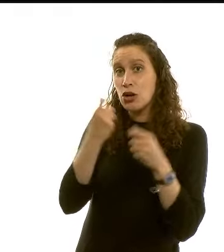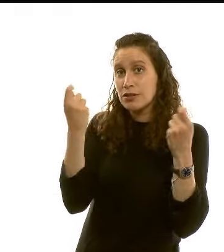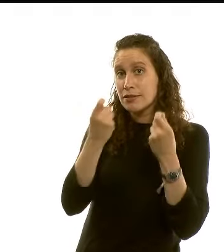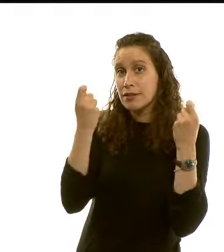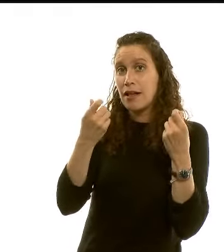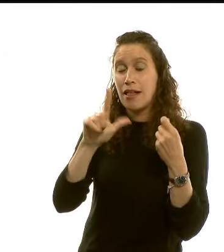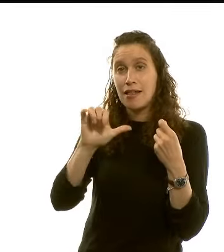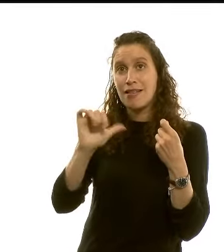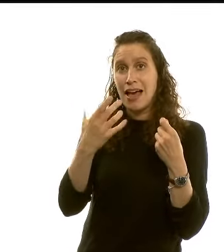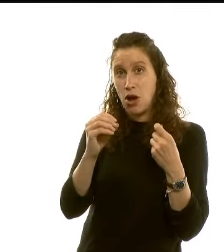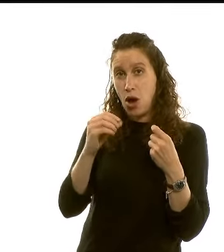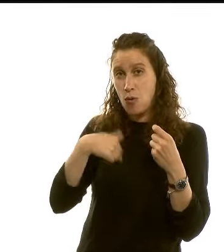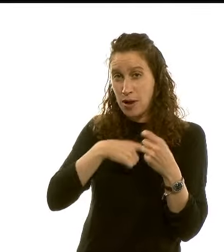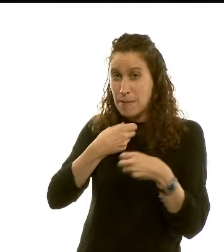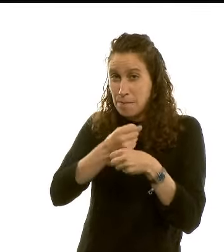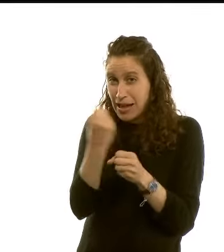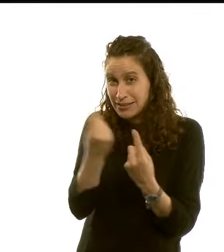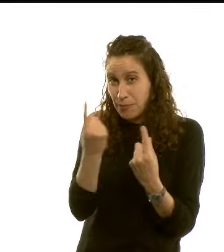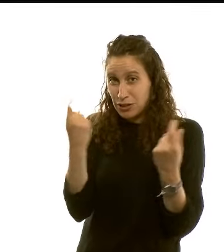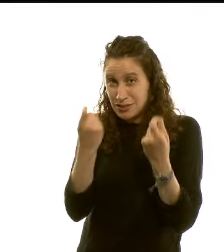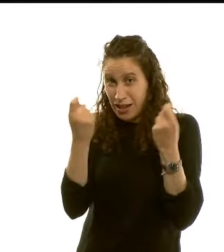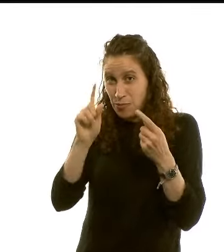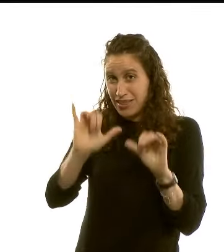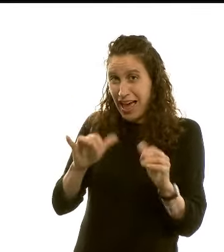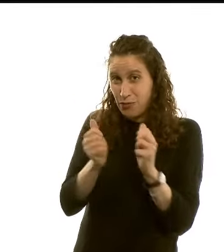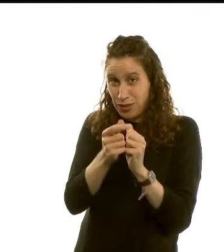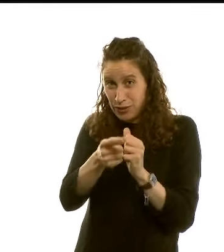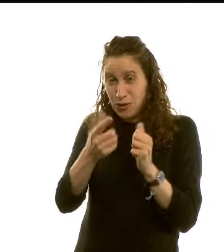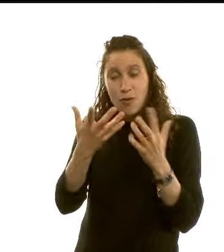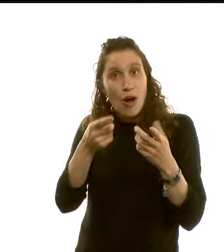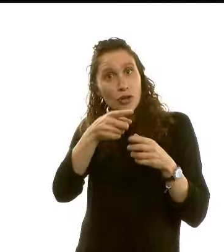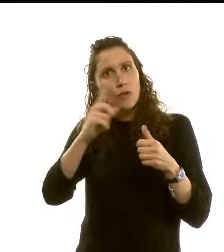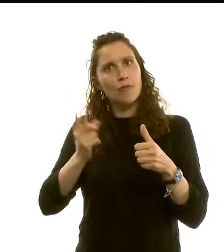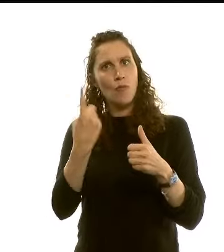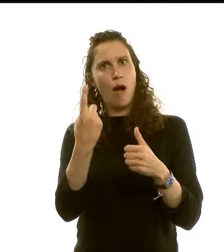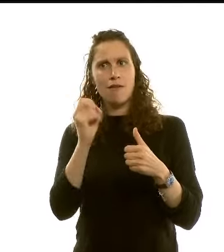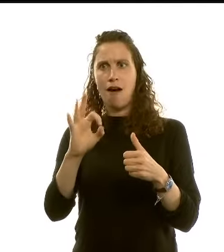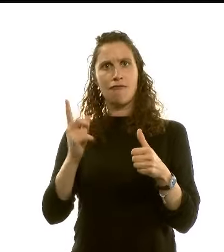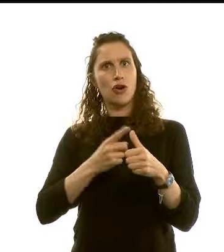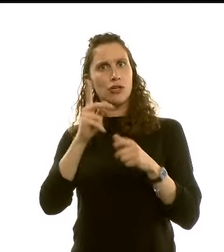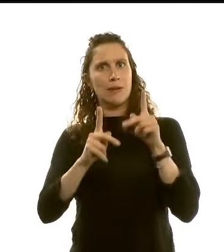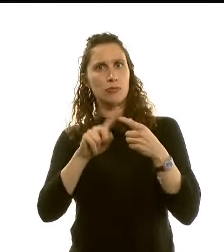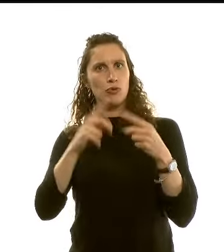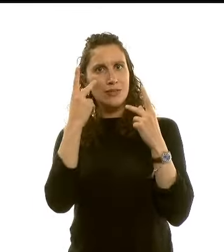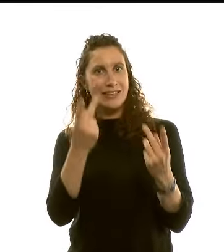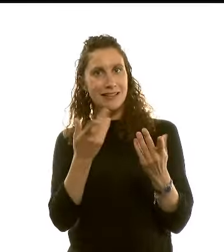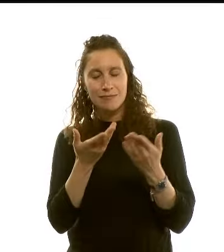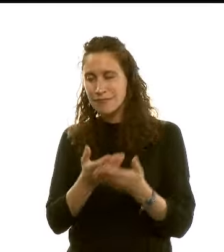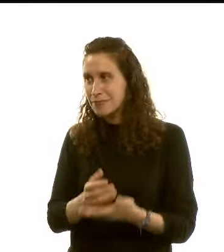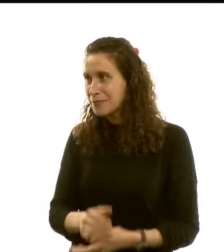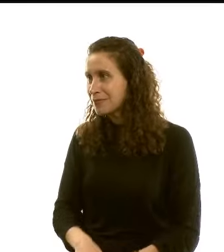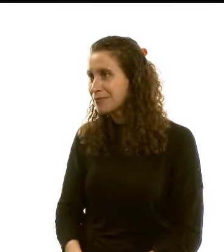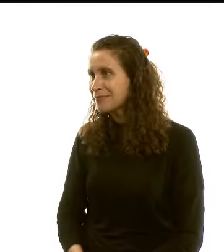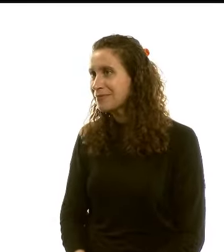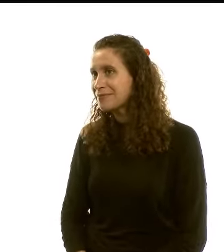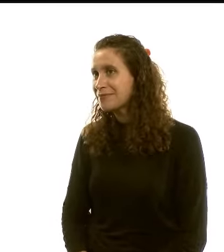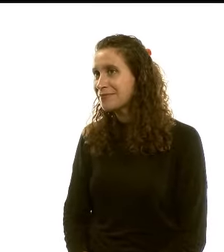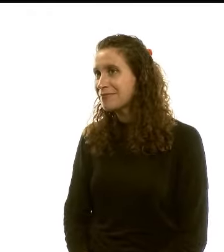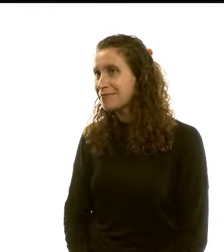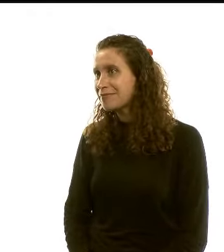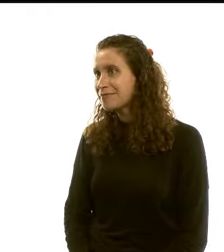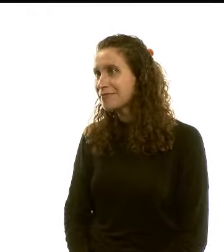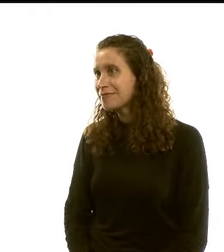we've made something really special to celebrate that. And I wanted you to be one of the first people to see it. Okay, I'm excited. Here we go. Oh, this